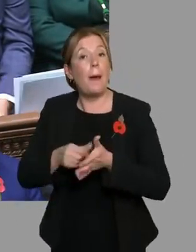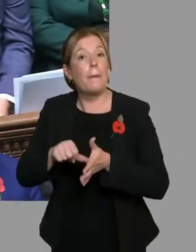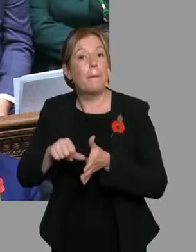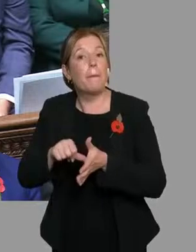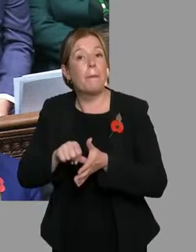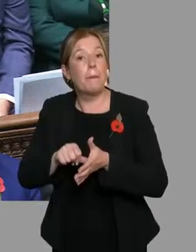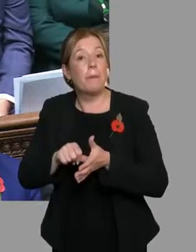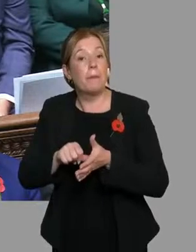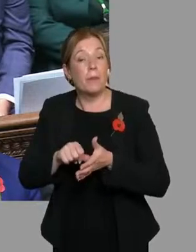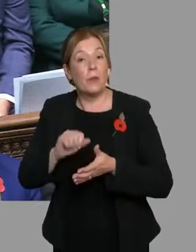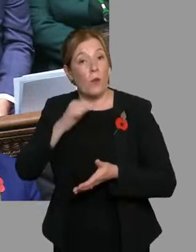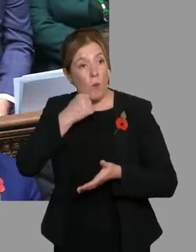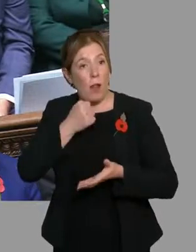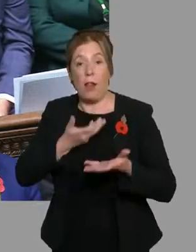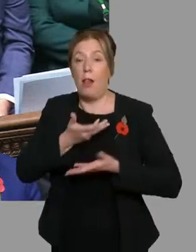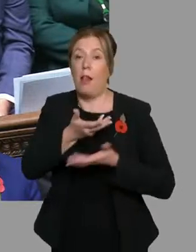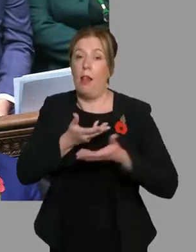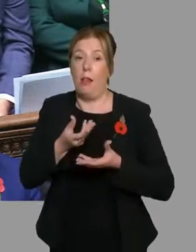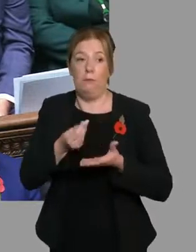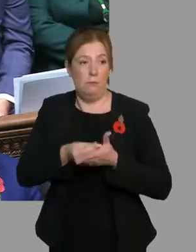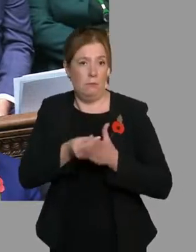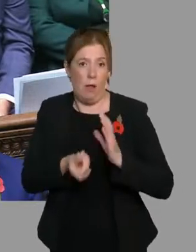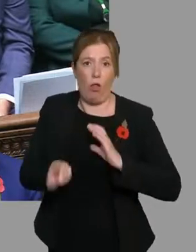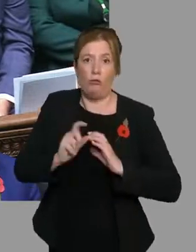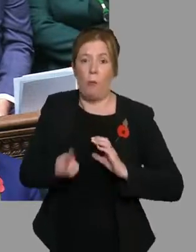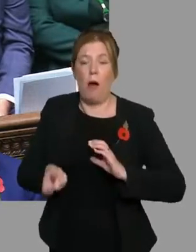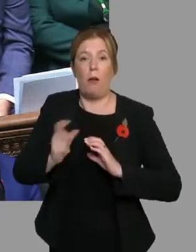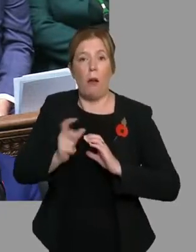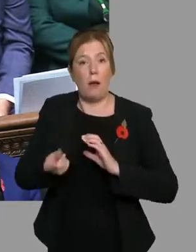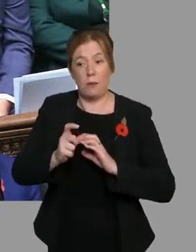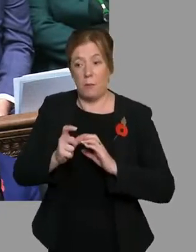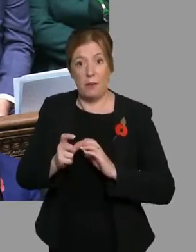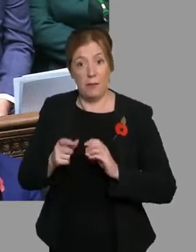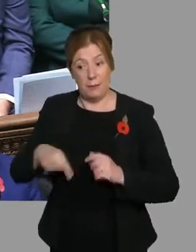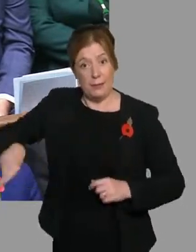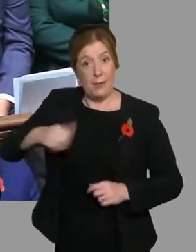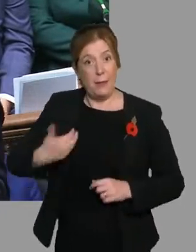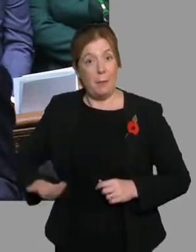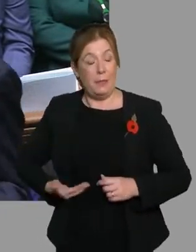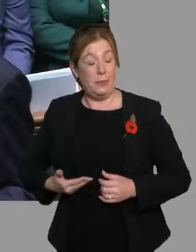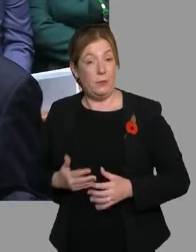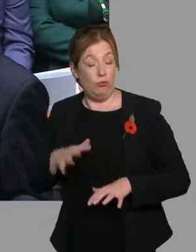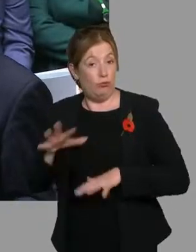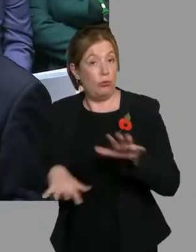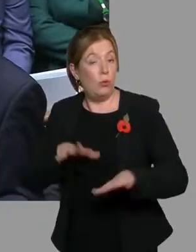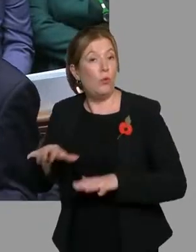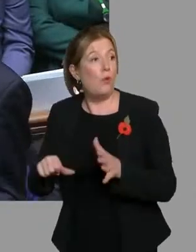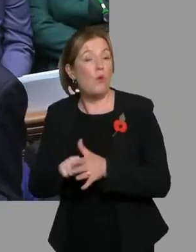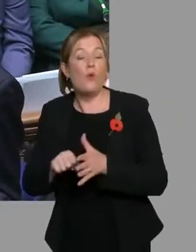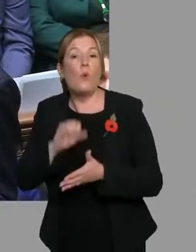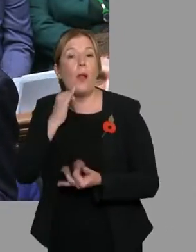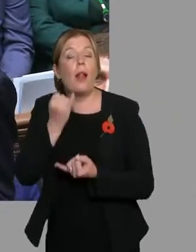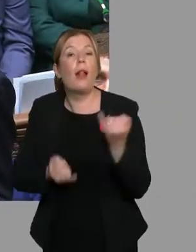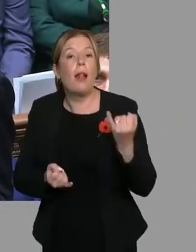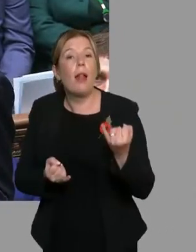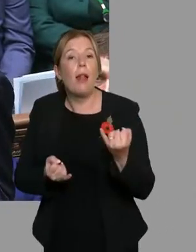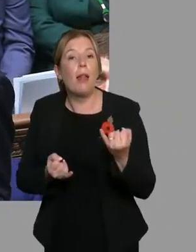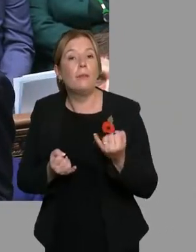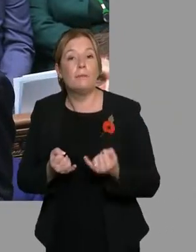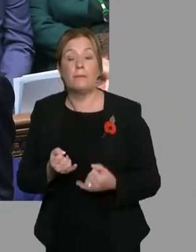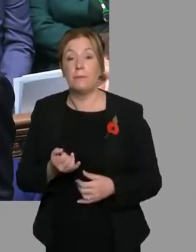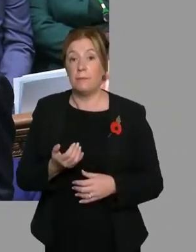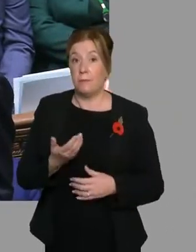So, given this, does the Prime Minister recognise that it's more urgent than ever that we support our